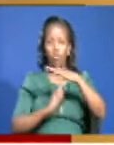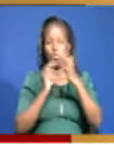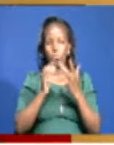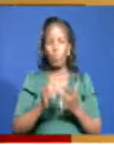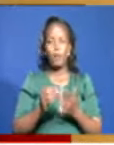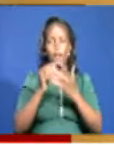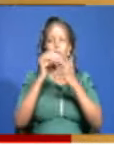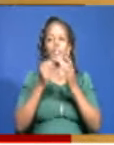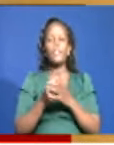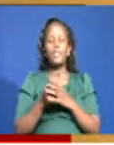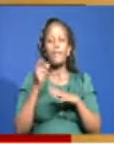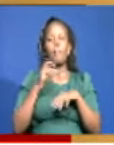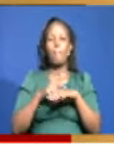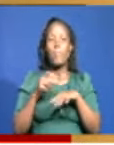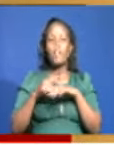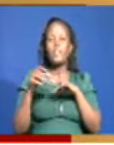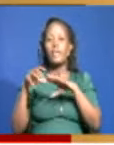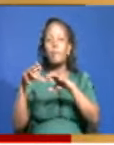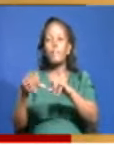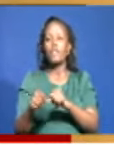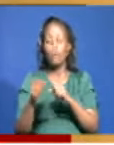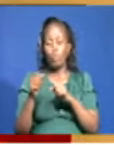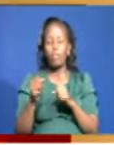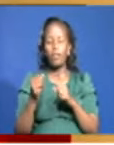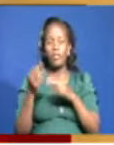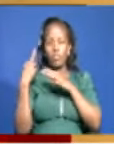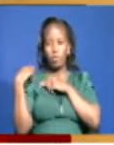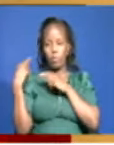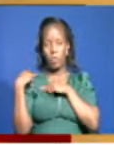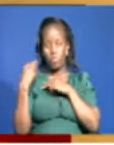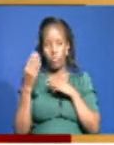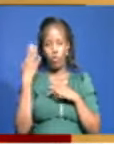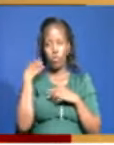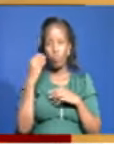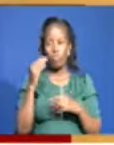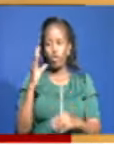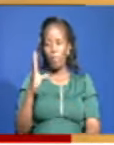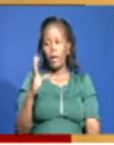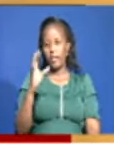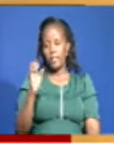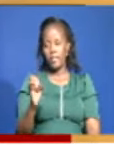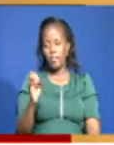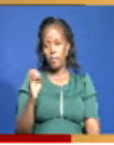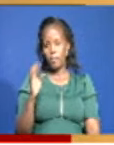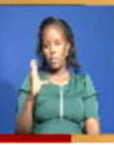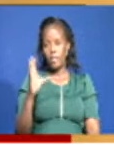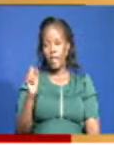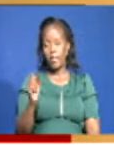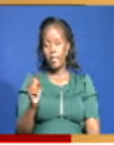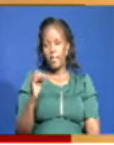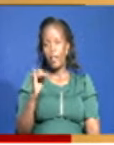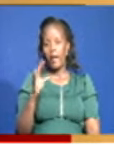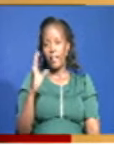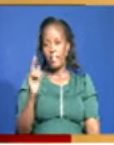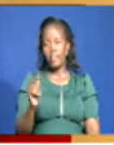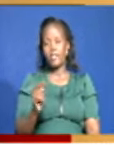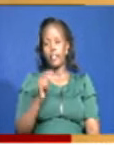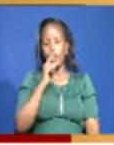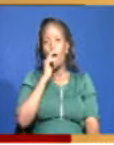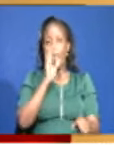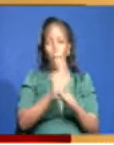taking over the reins from his predecessor Joe Mucheru, the new ICT and Digital Economy Cabinet Secretary vowed to enhance